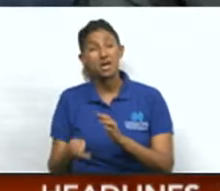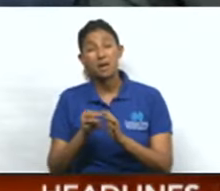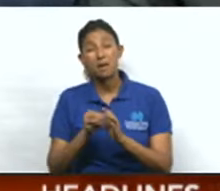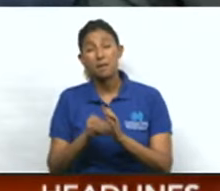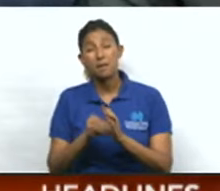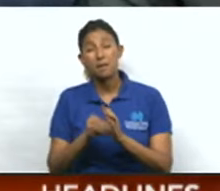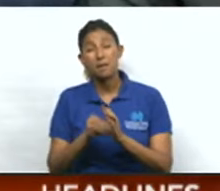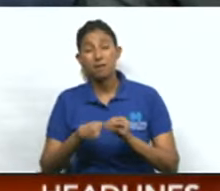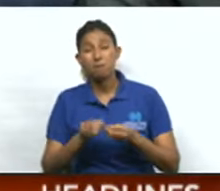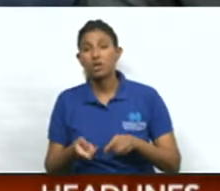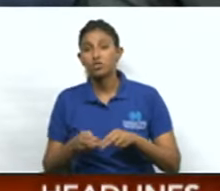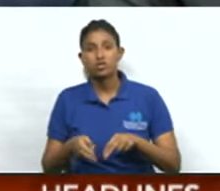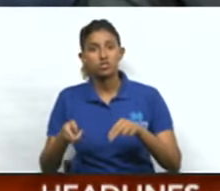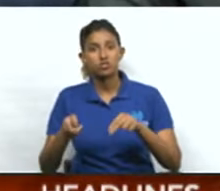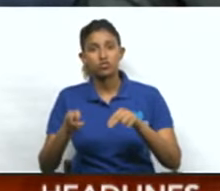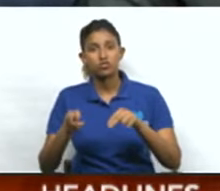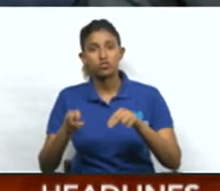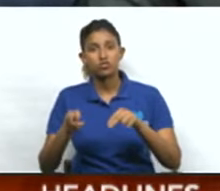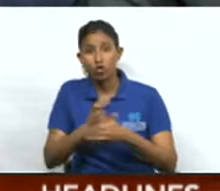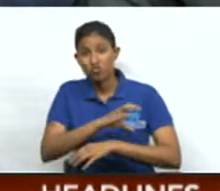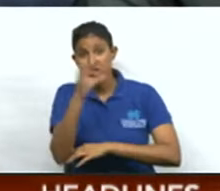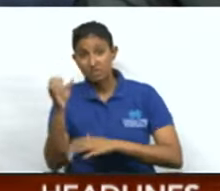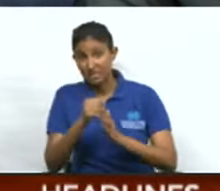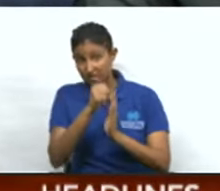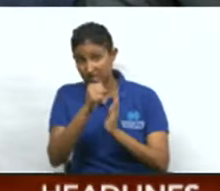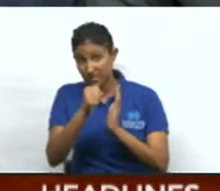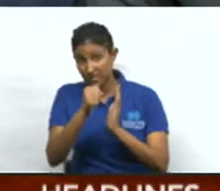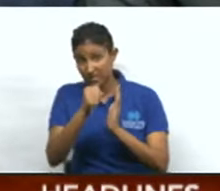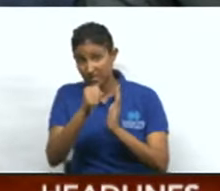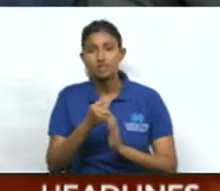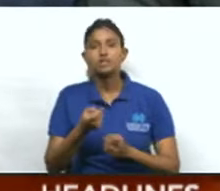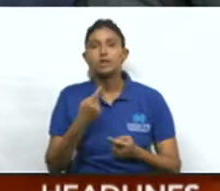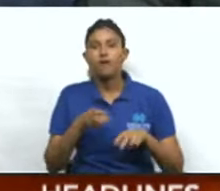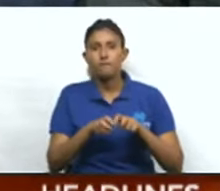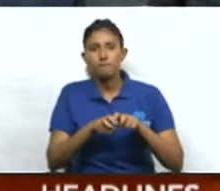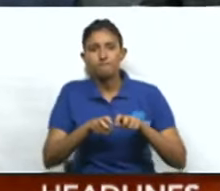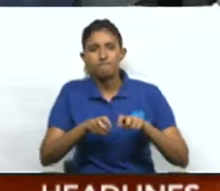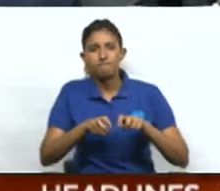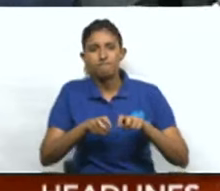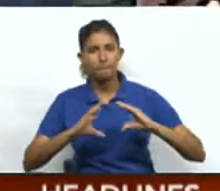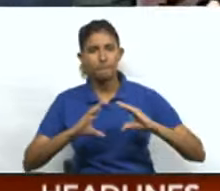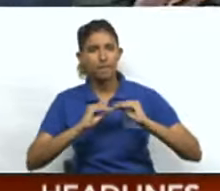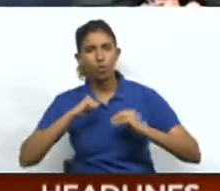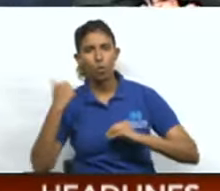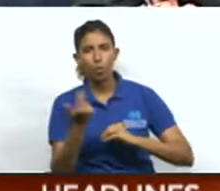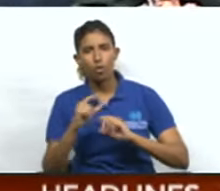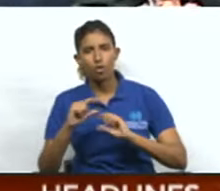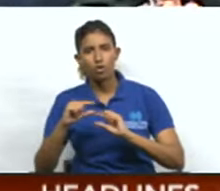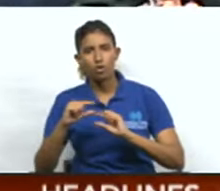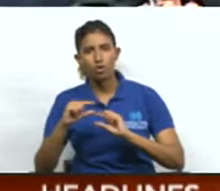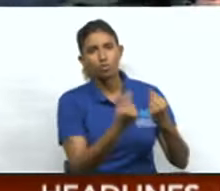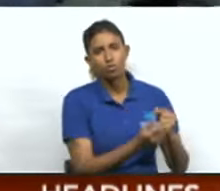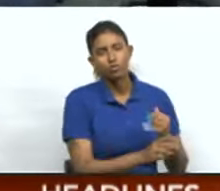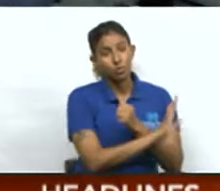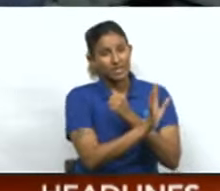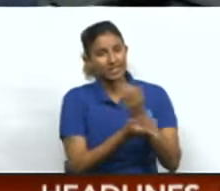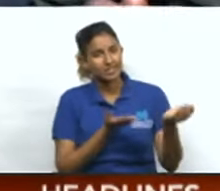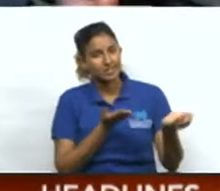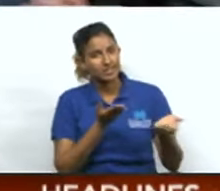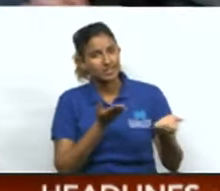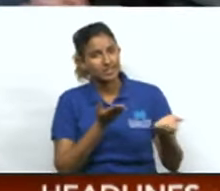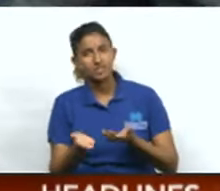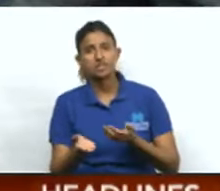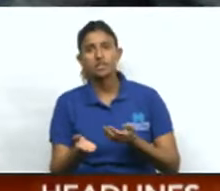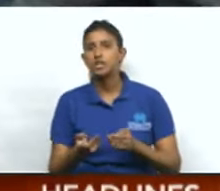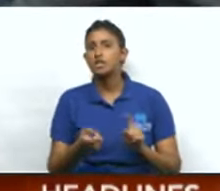all arms of the protective services on Monday. So we ask you, are you confident that the authorities can curb the upsurge in murders before the end of the year?